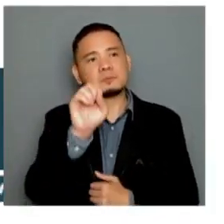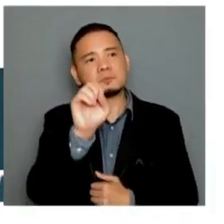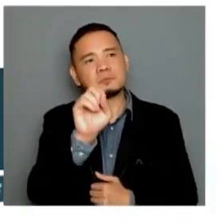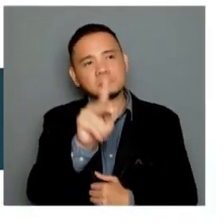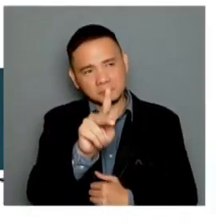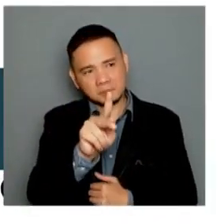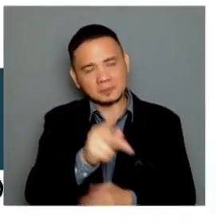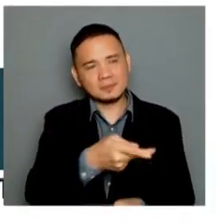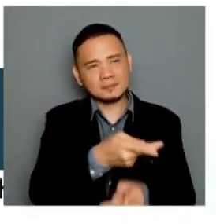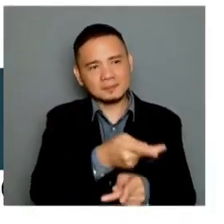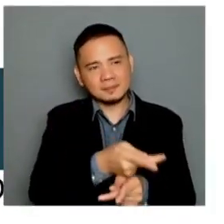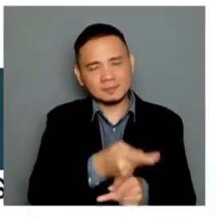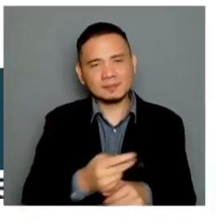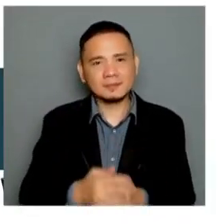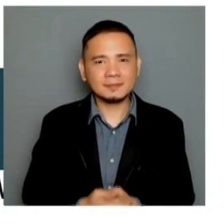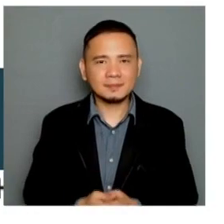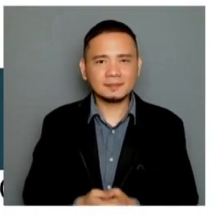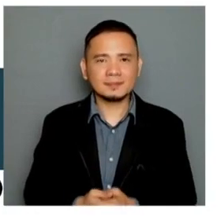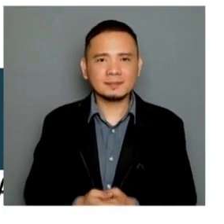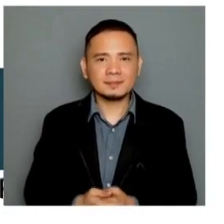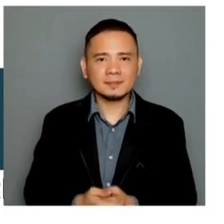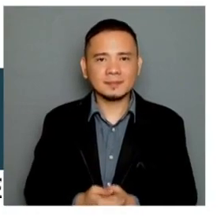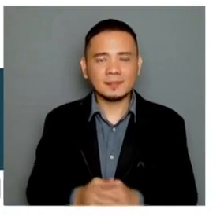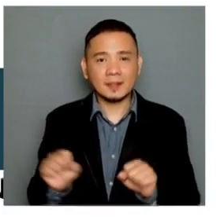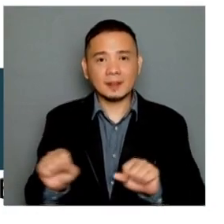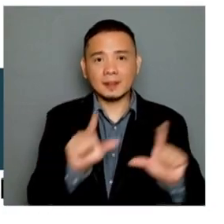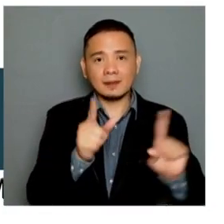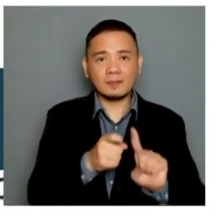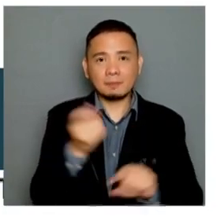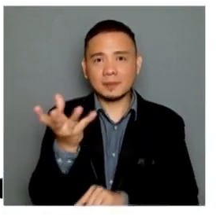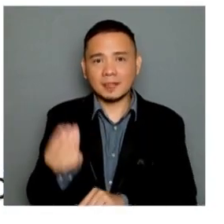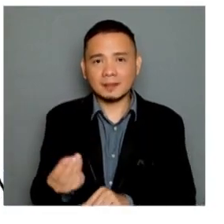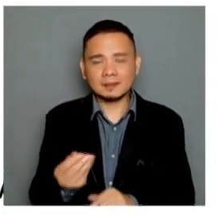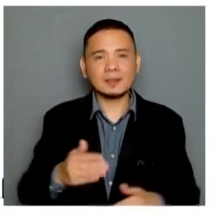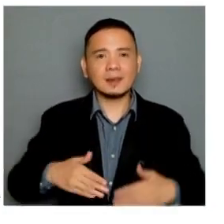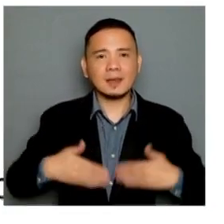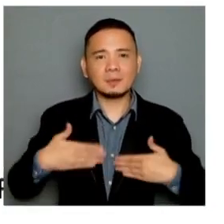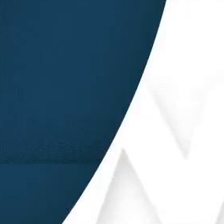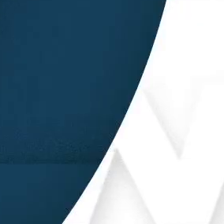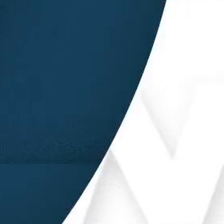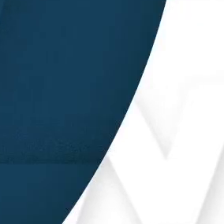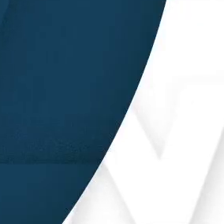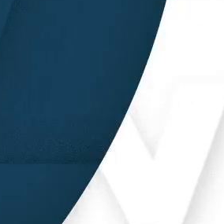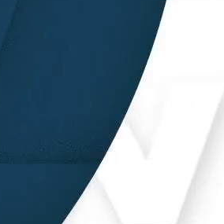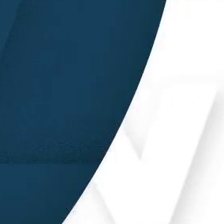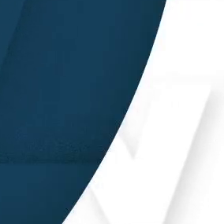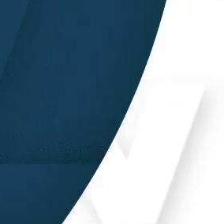dyan. Dennis Dato there, joining us live from the Batangas Port. Dennis, Happy New Year!